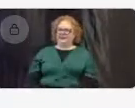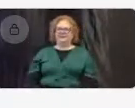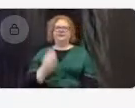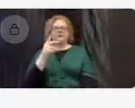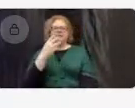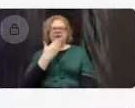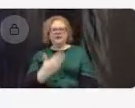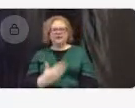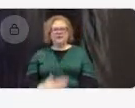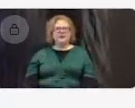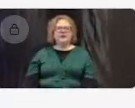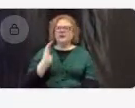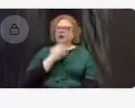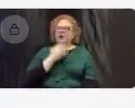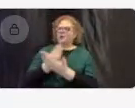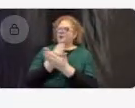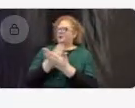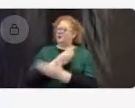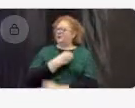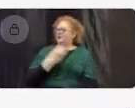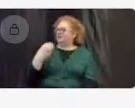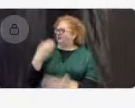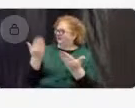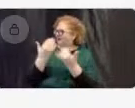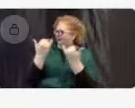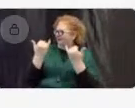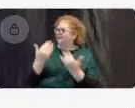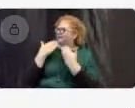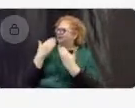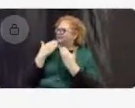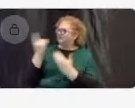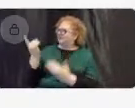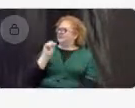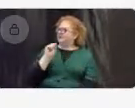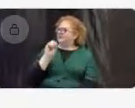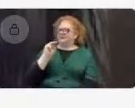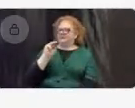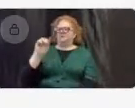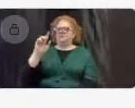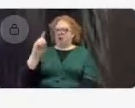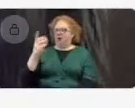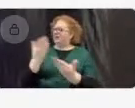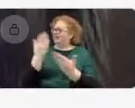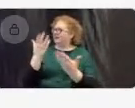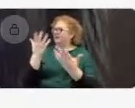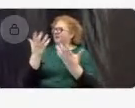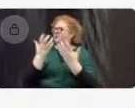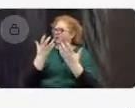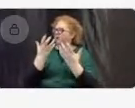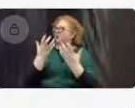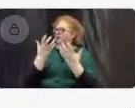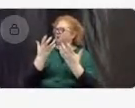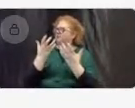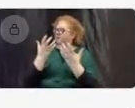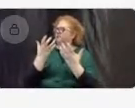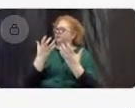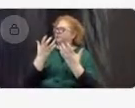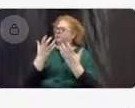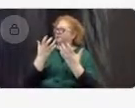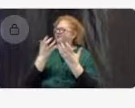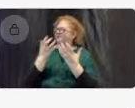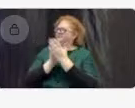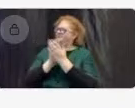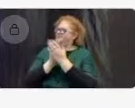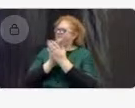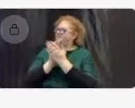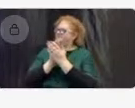our newest member here, and I said it earlier here, Samad here, and we want to give everybody give him a nice warm